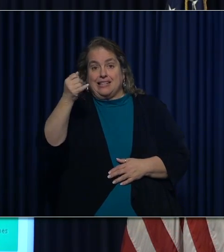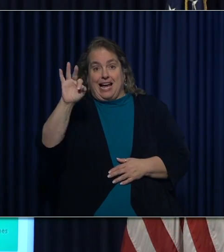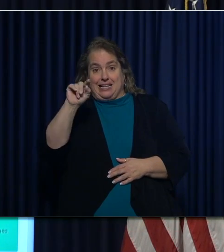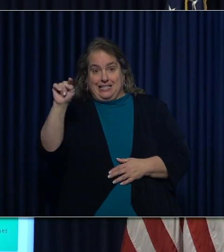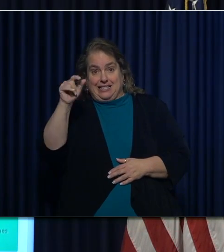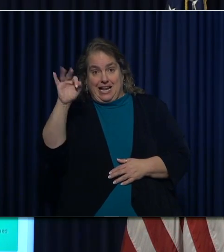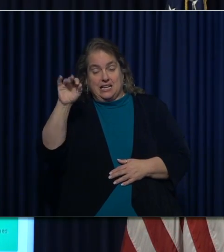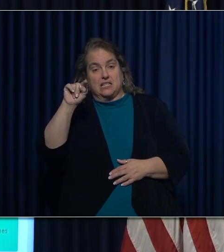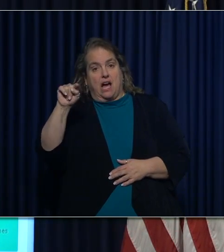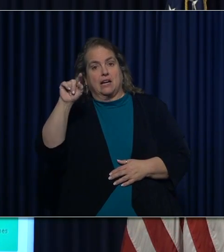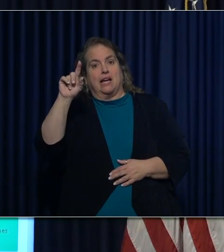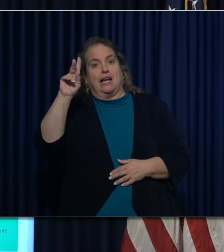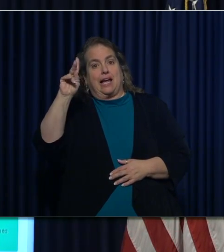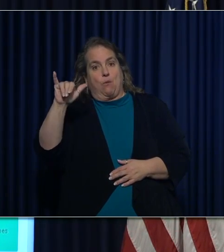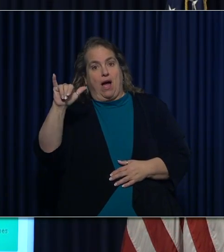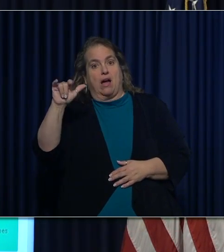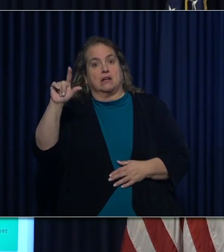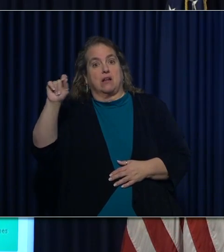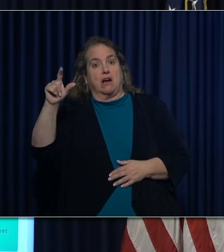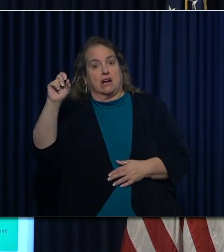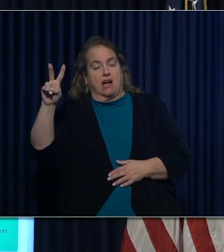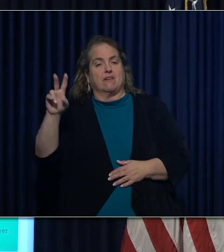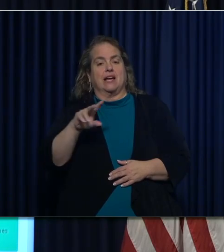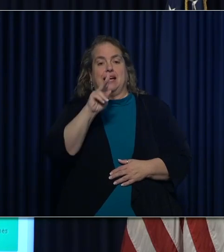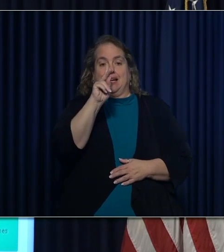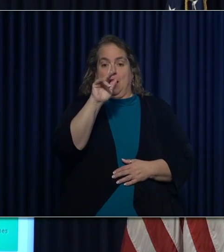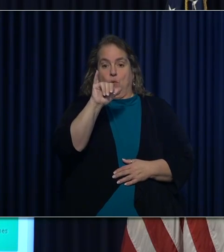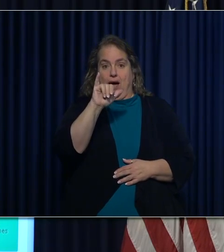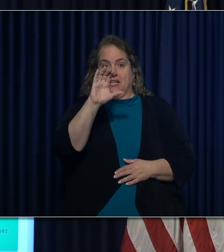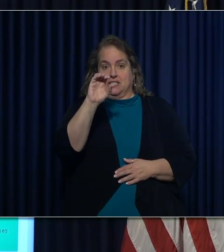kycovid19.ky.gov. So spelled out